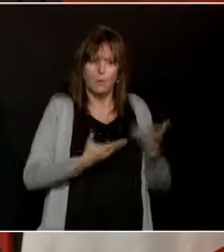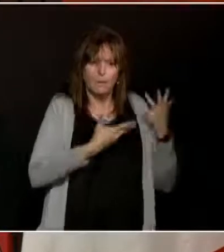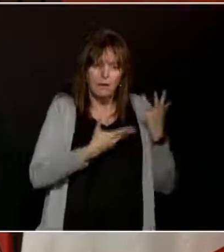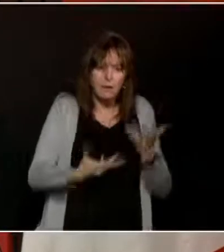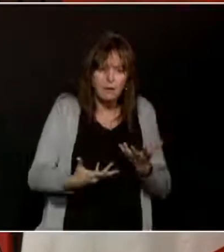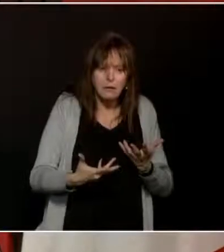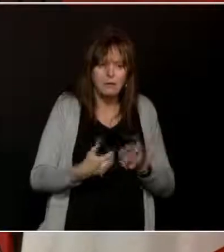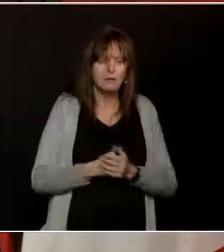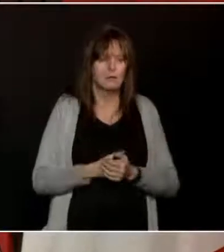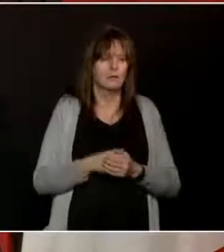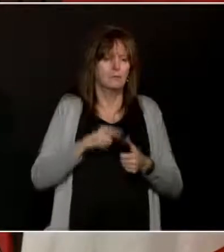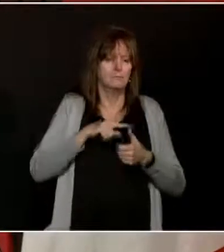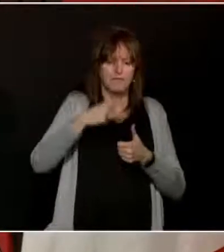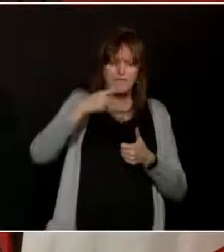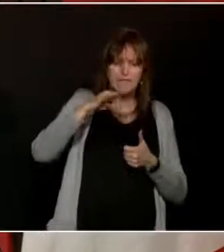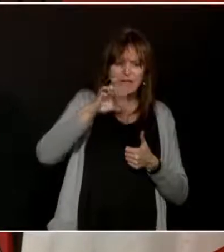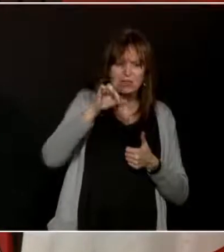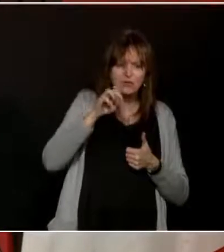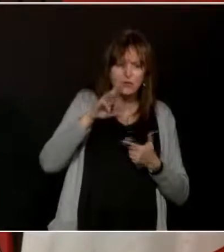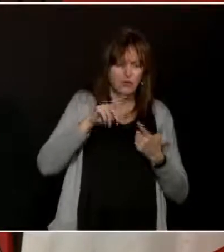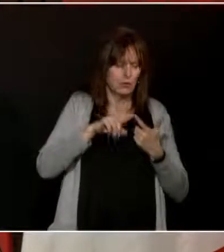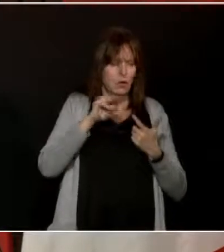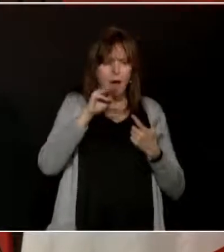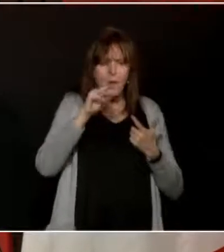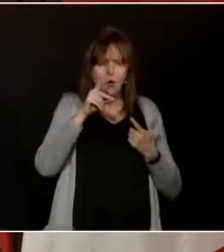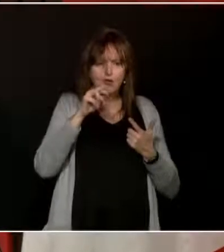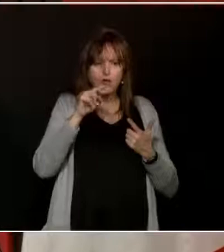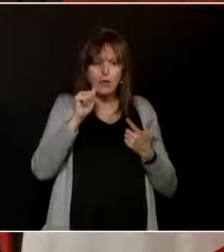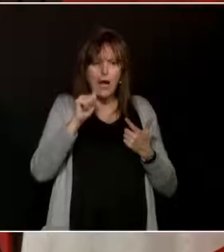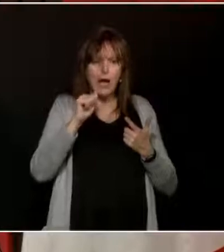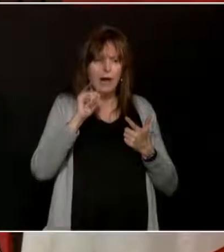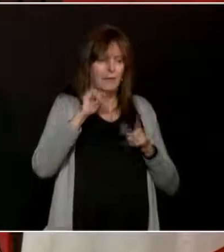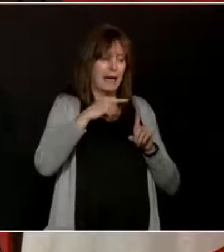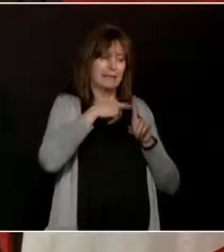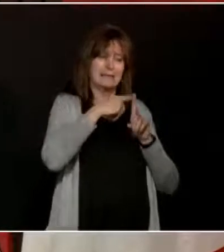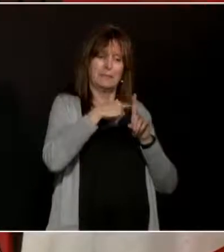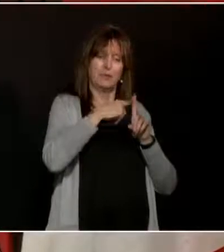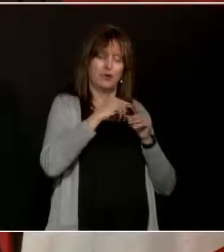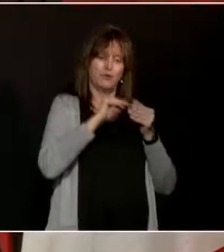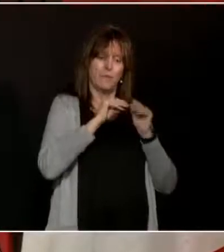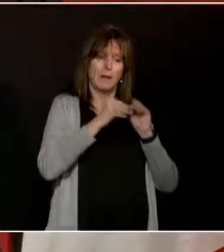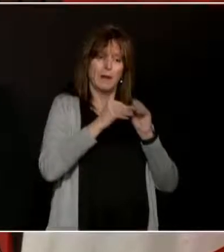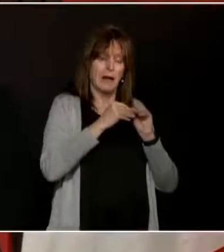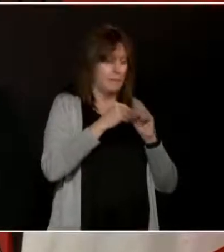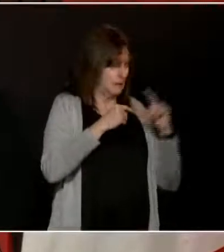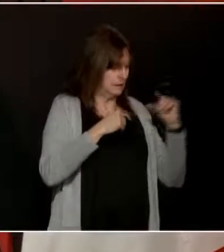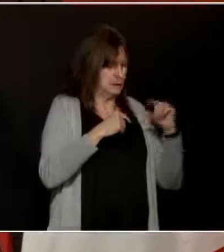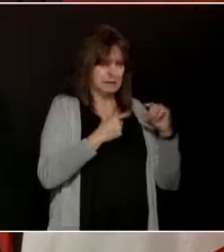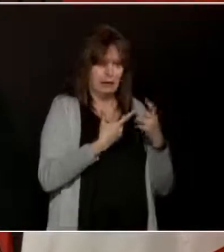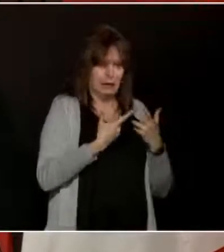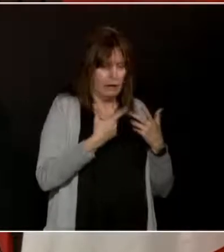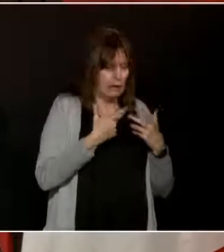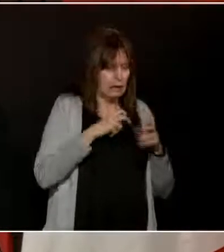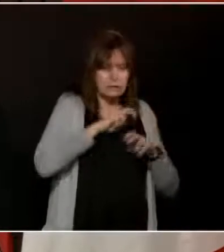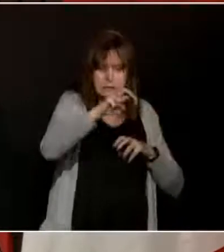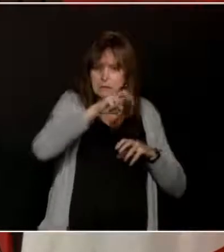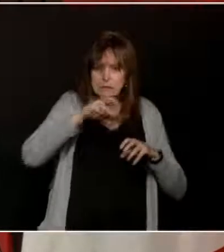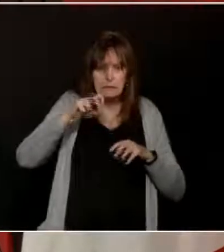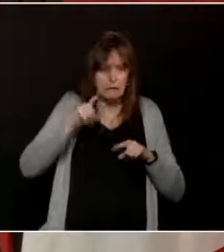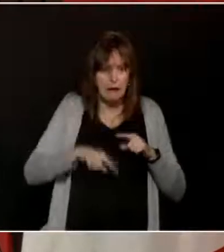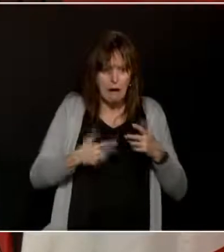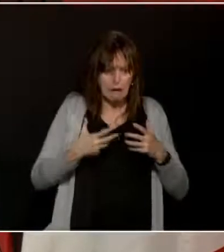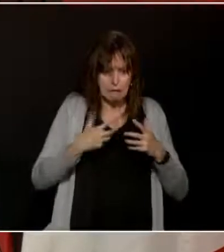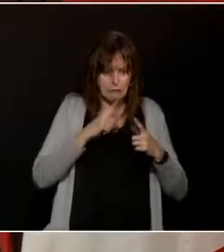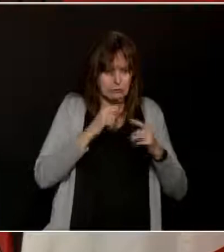transportable, and so we are working to develop better ways to do that. We've been working together with the home care provider organizations